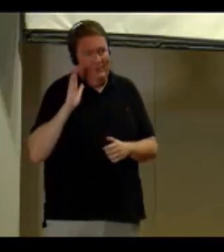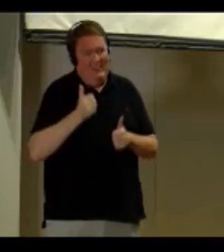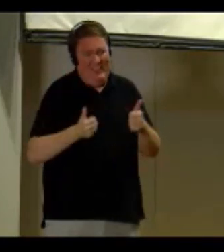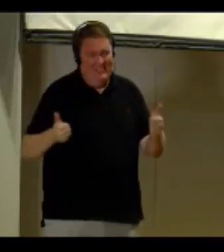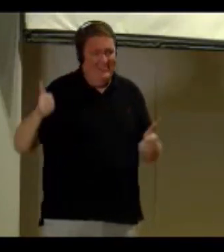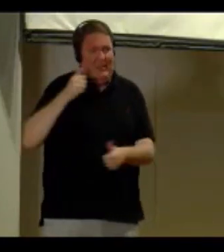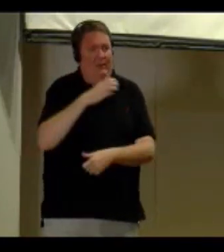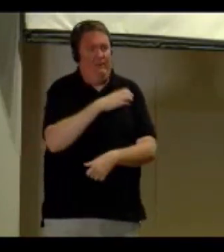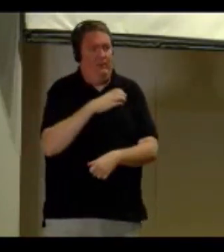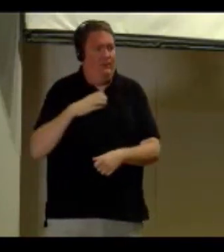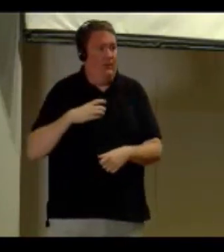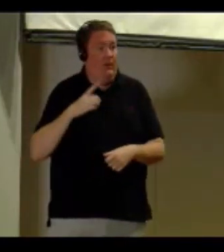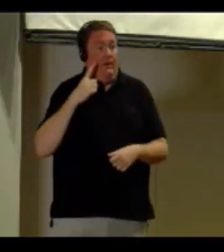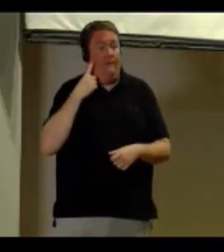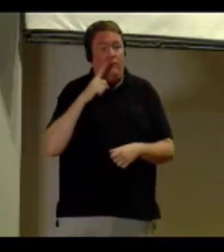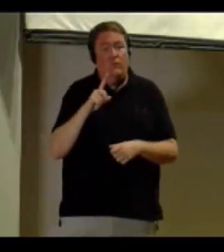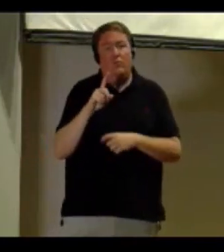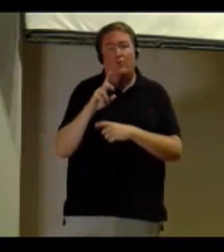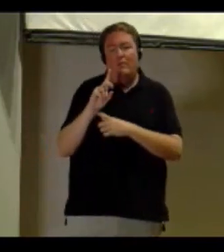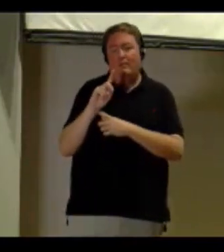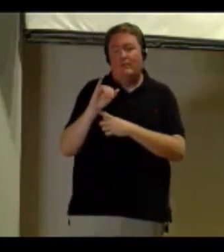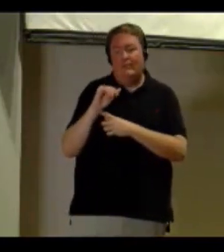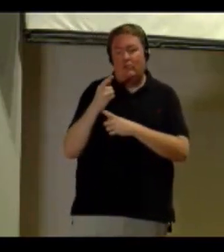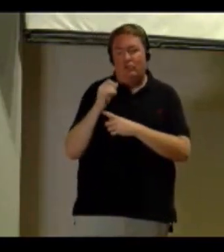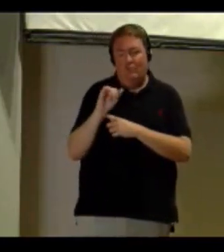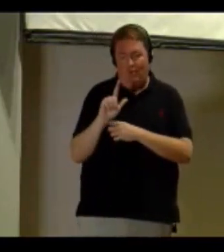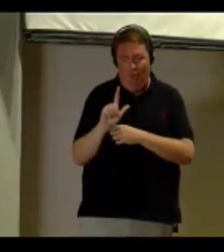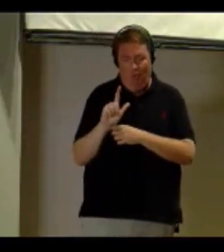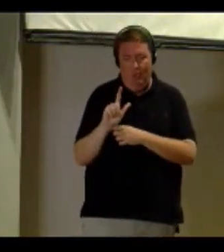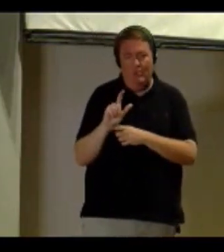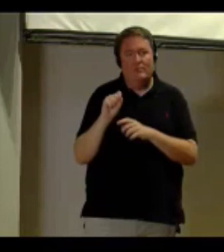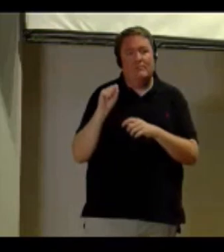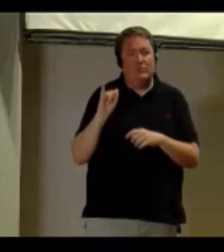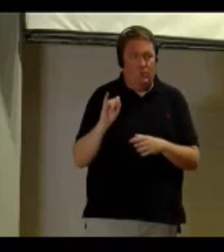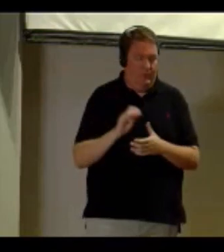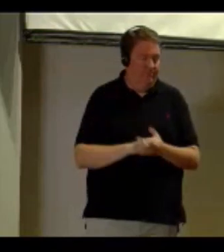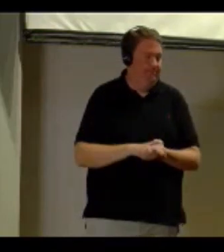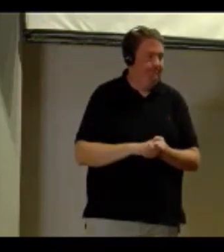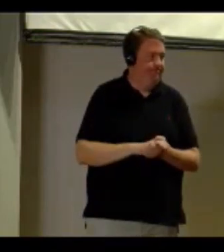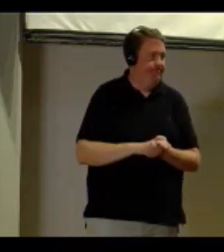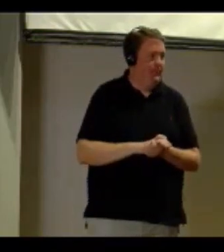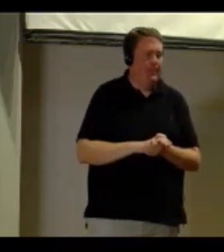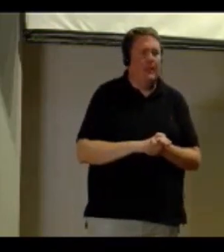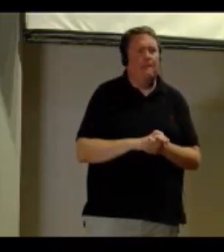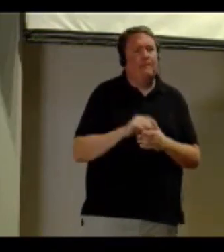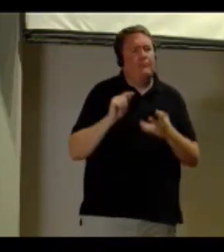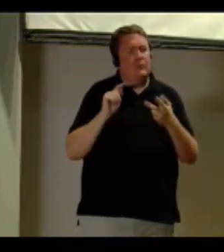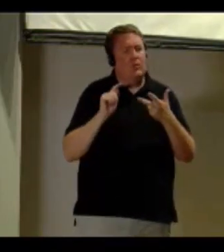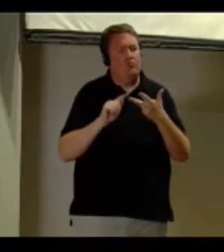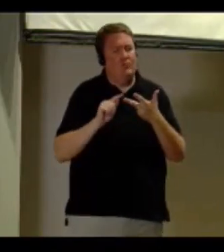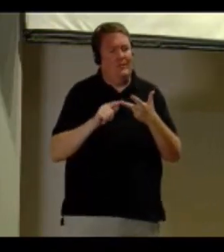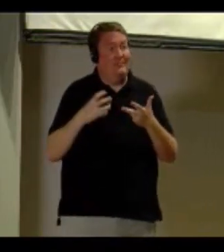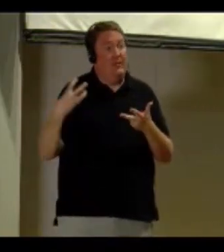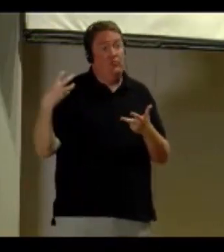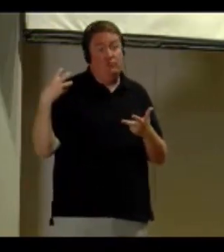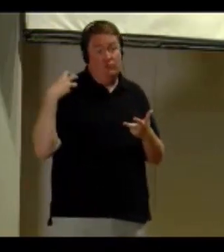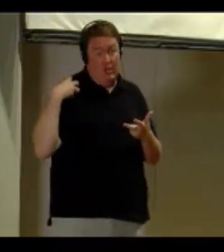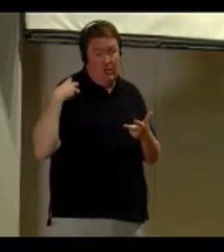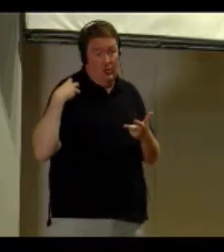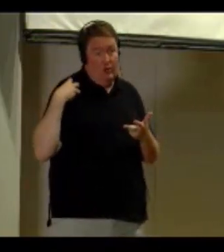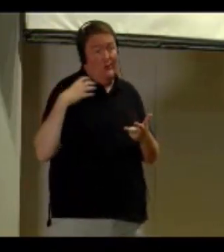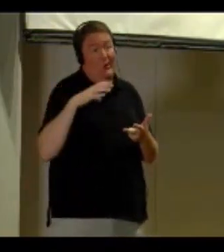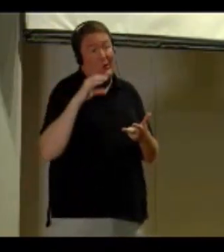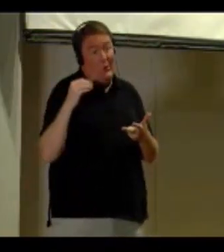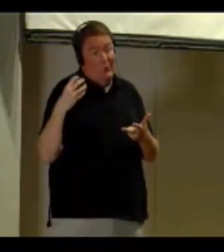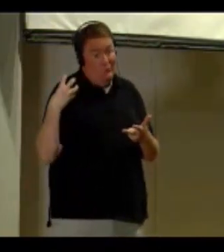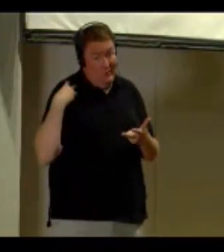Executive Committee for the Digital Smithsonian. She has also served as chair,